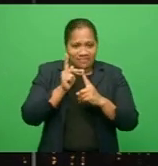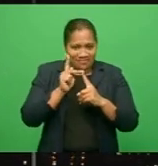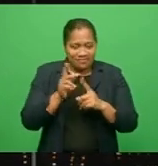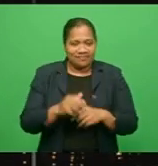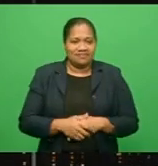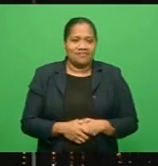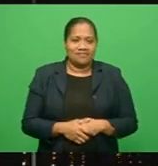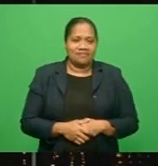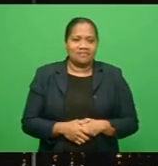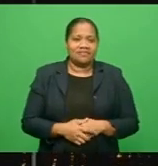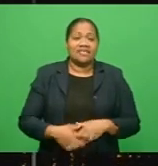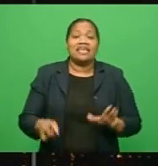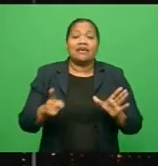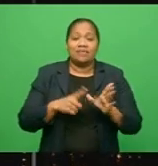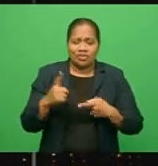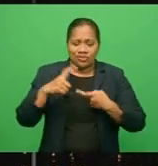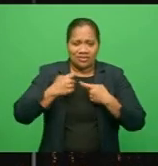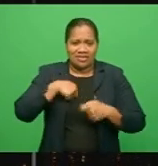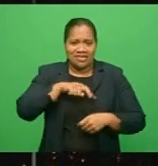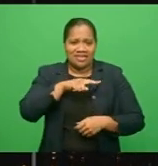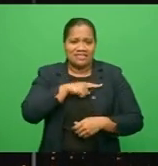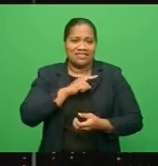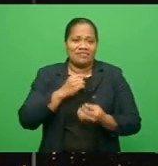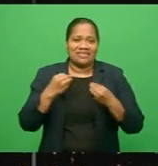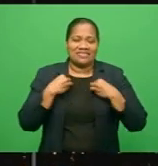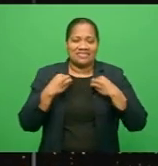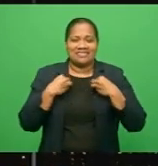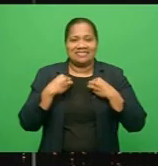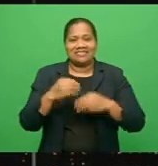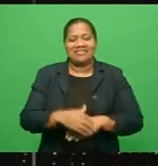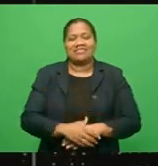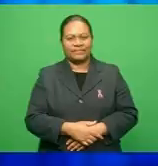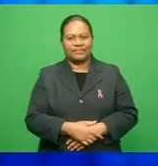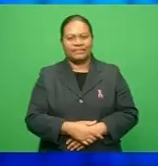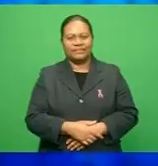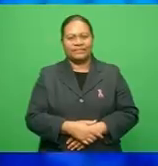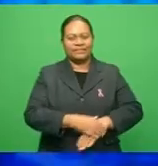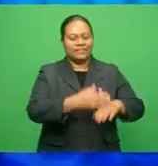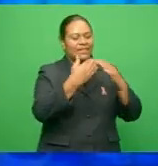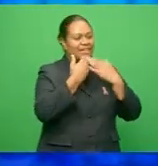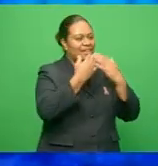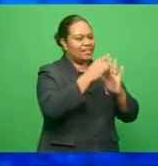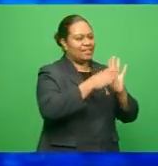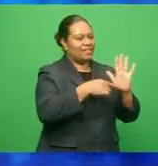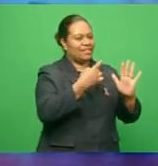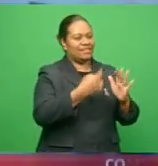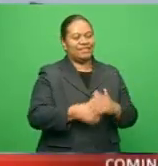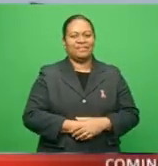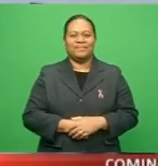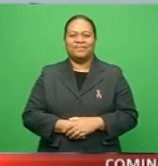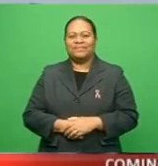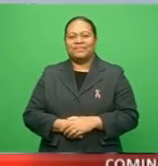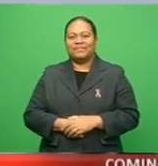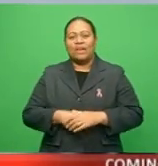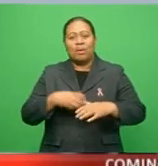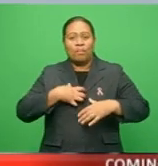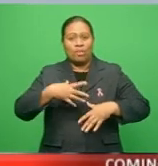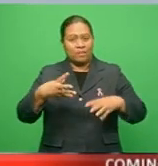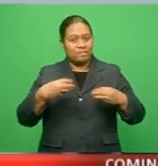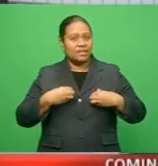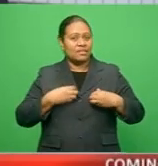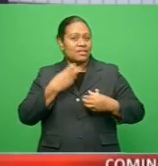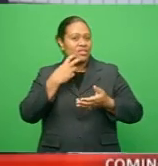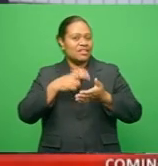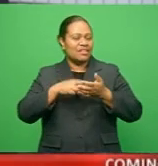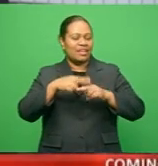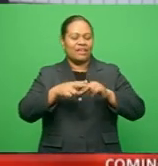And Alpinisa joins us now with the latest in business. Thanks, Jackie. Coming up, more businesses register